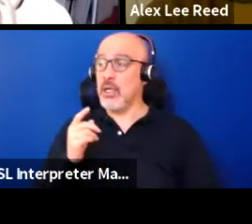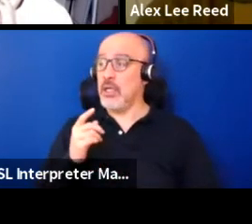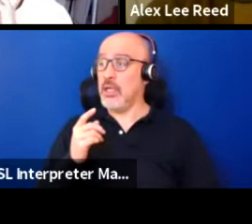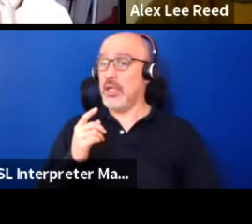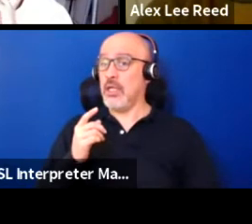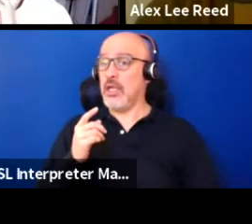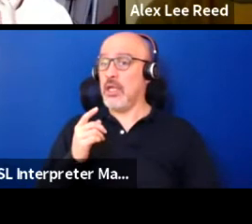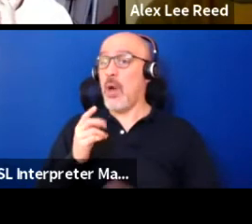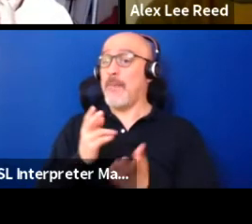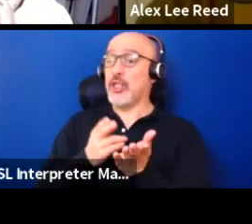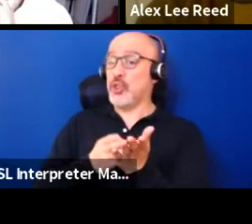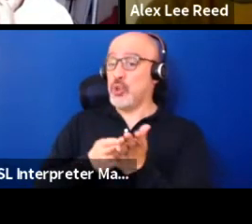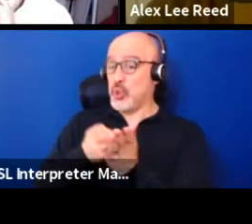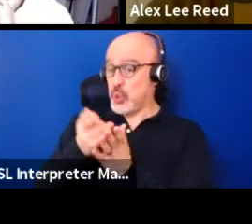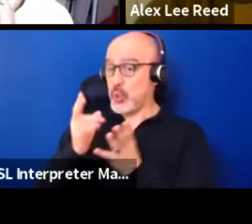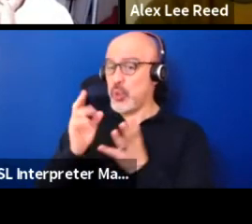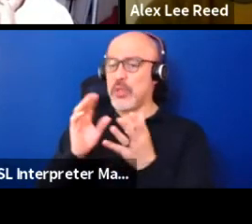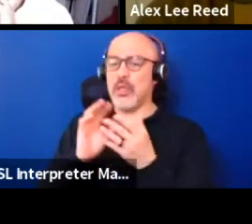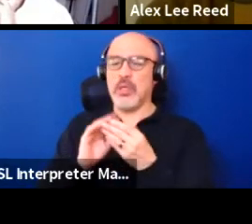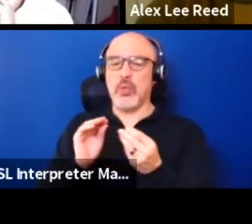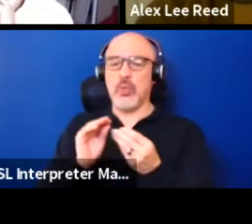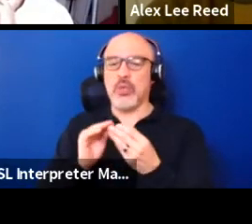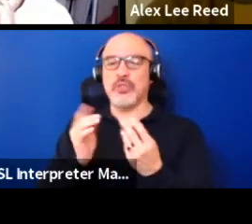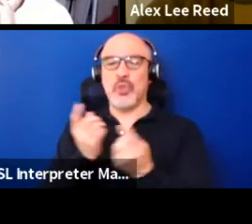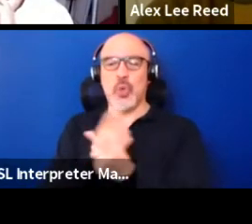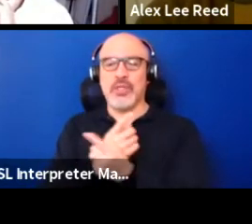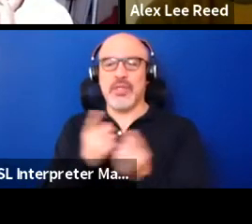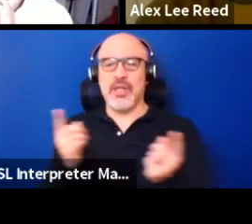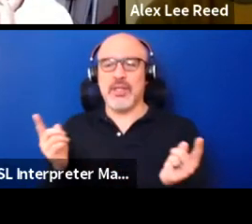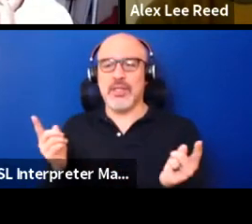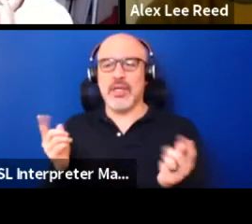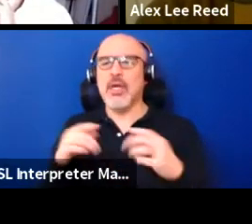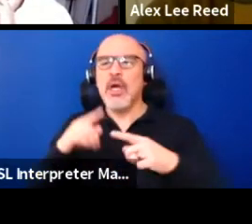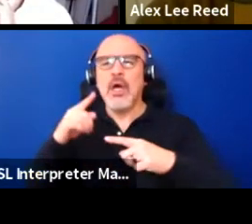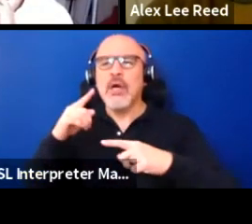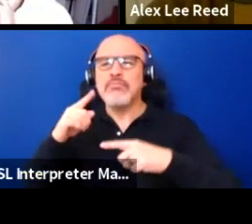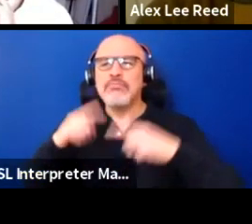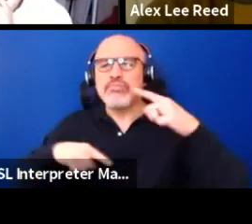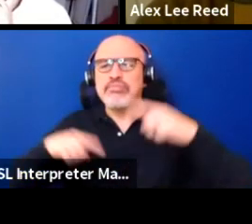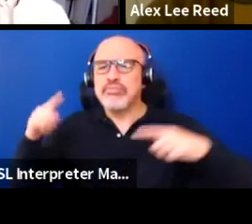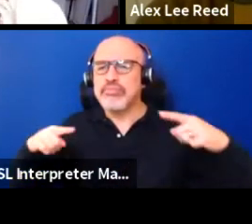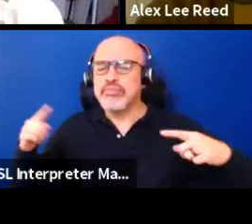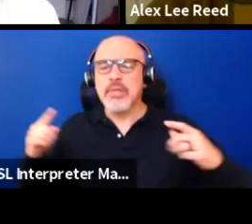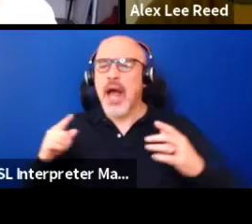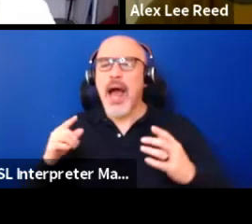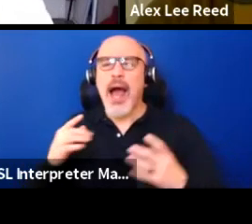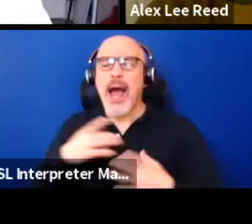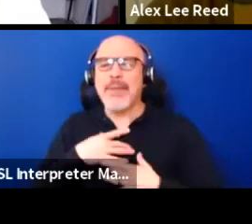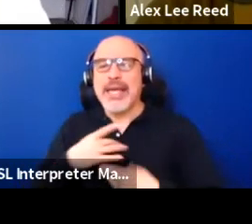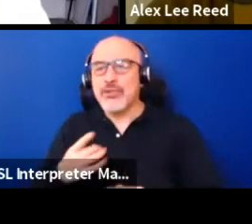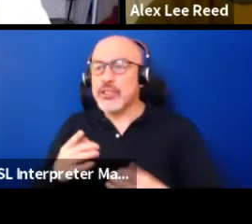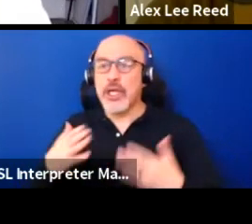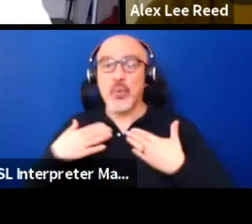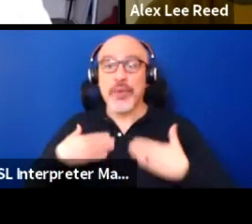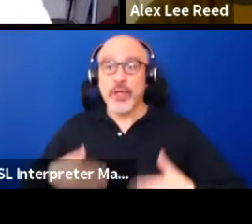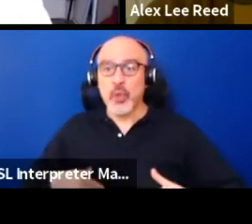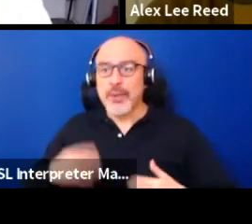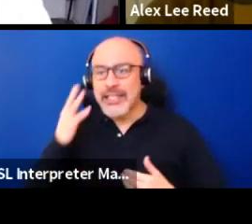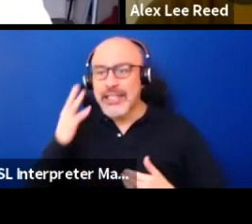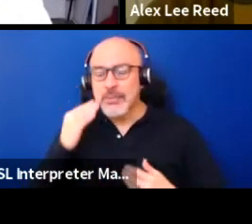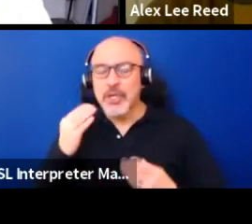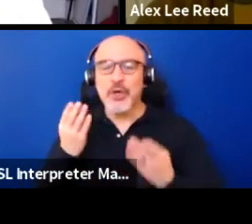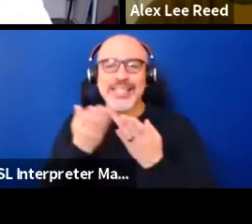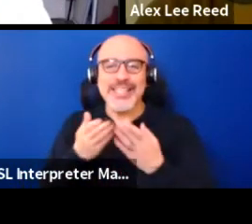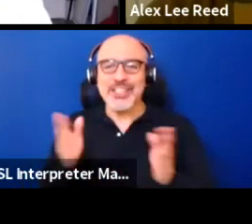that's from all walks of life. I'm so interested in the human experience and